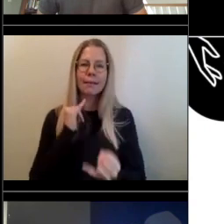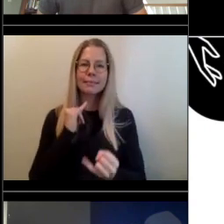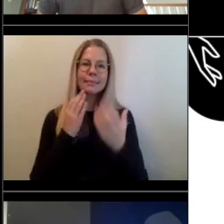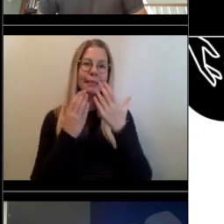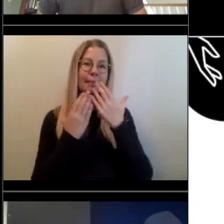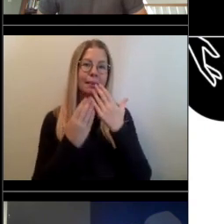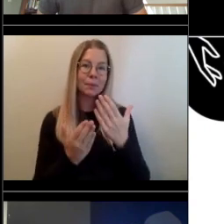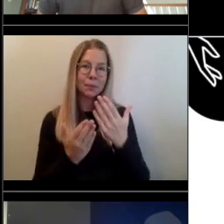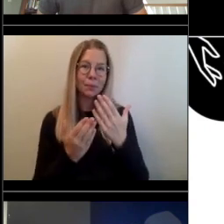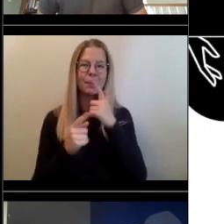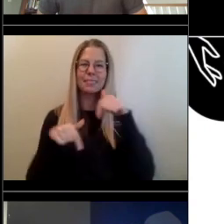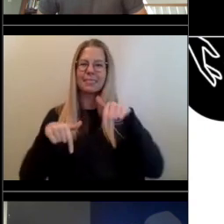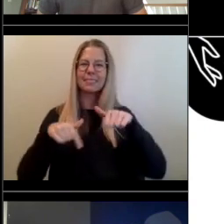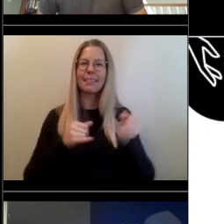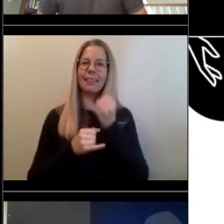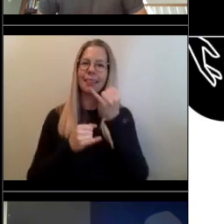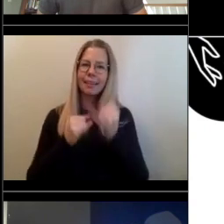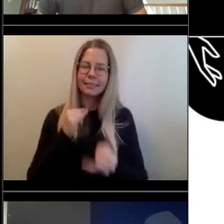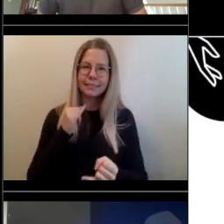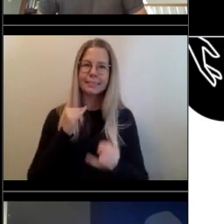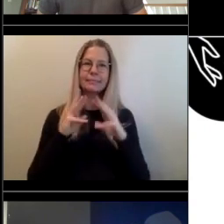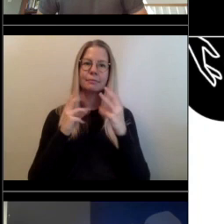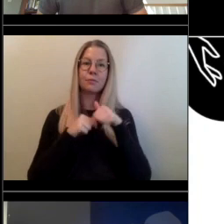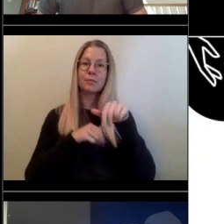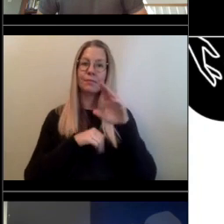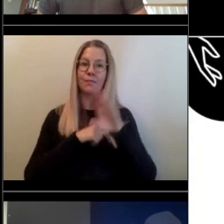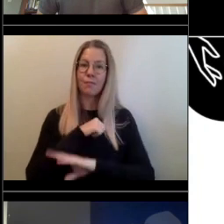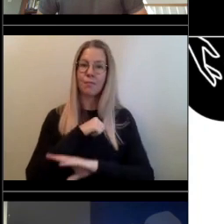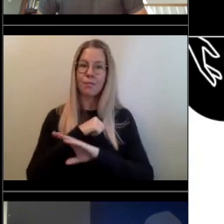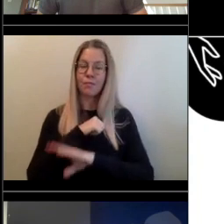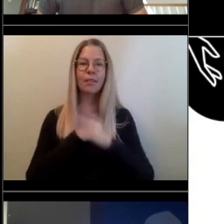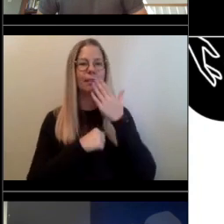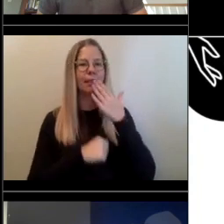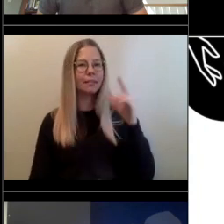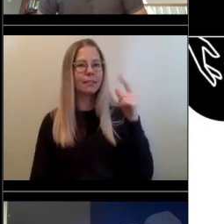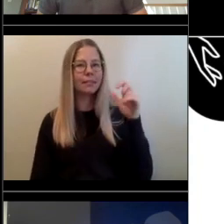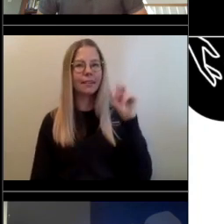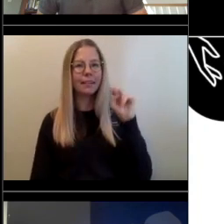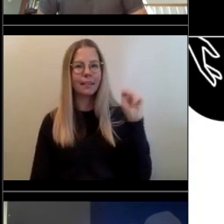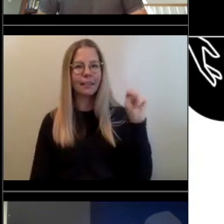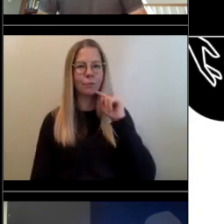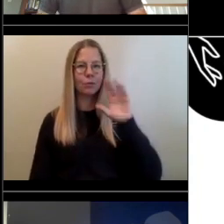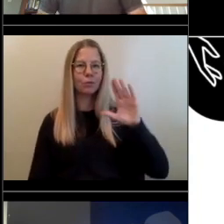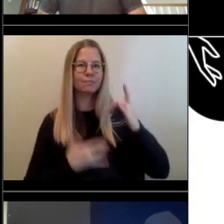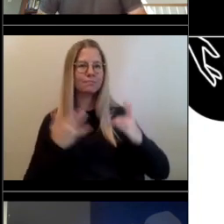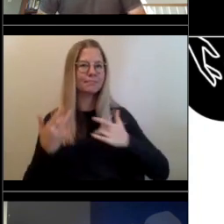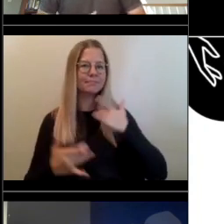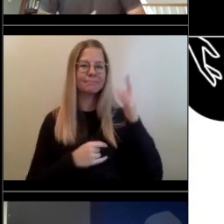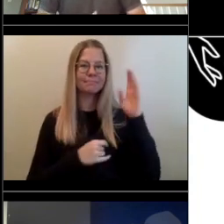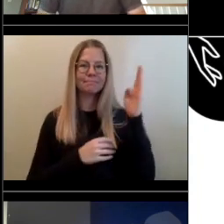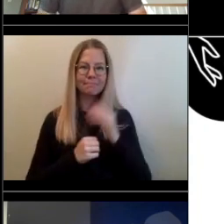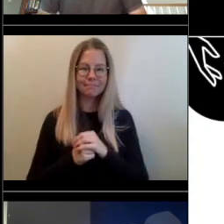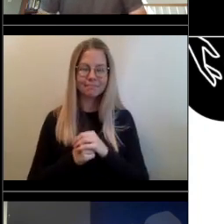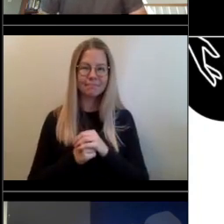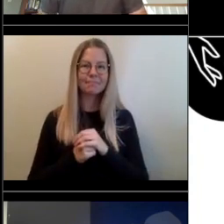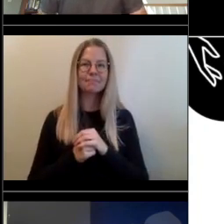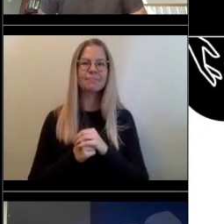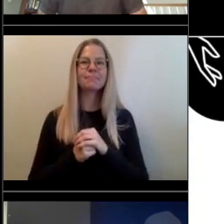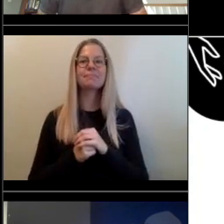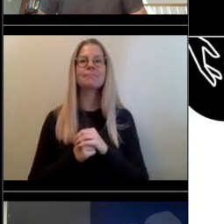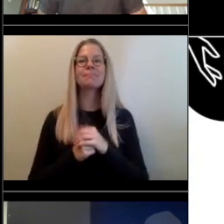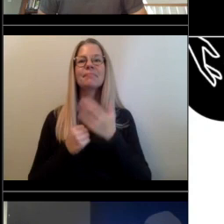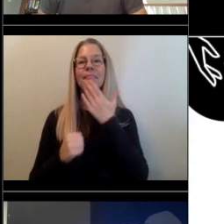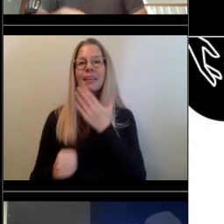our program for this fall. Thank you very much, Glenn, for that exciting session. To